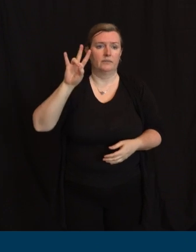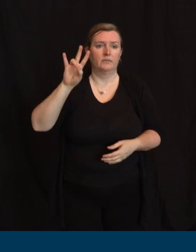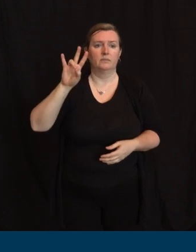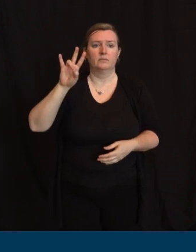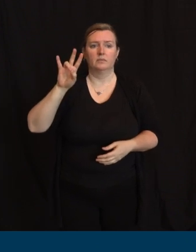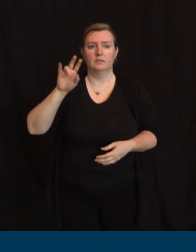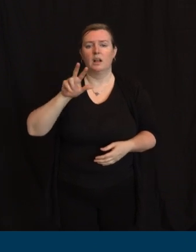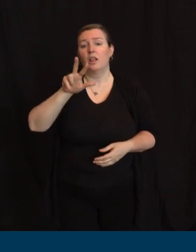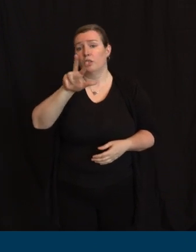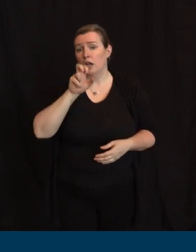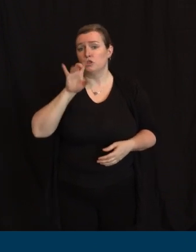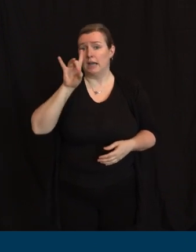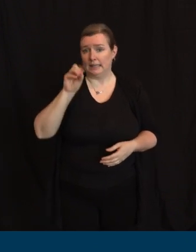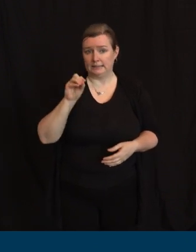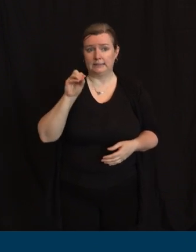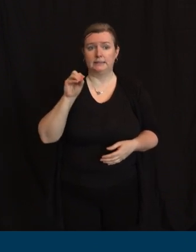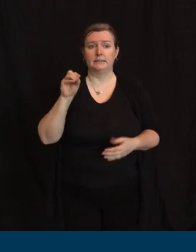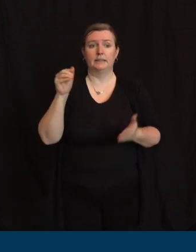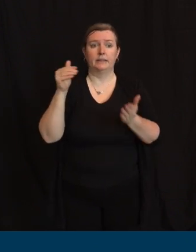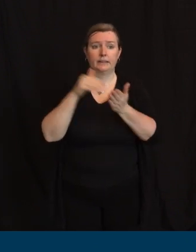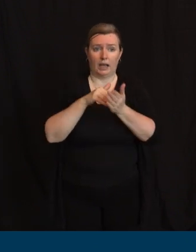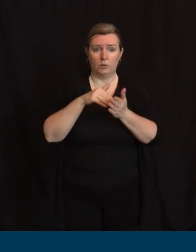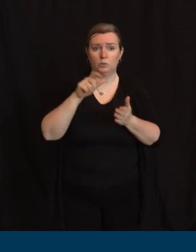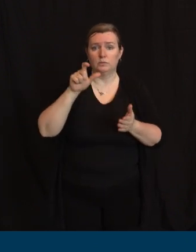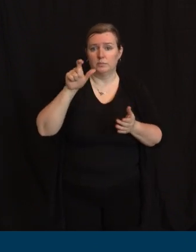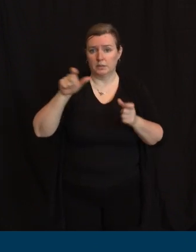138,609 individuals have been tested,